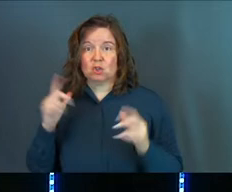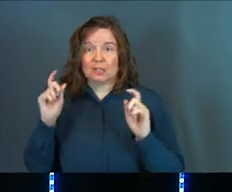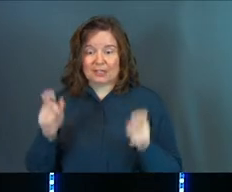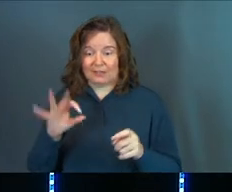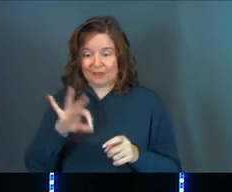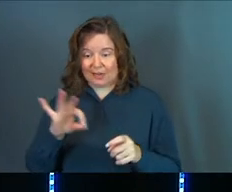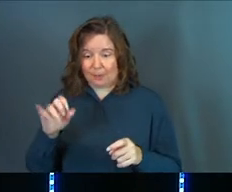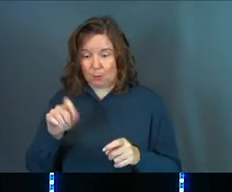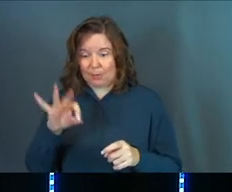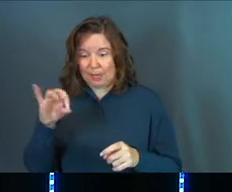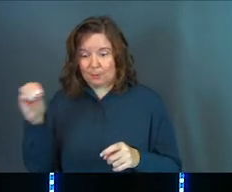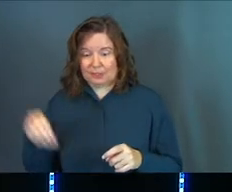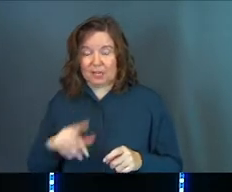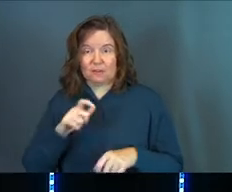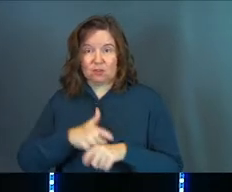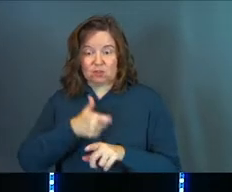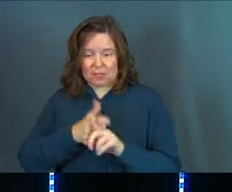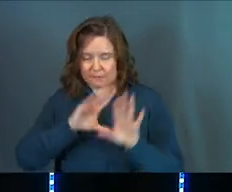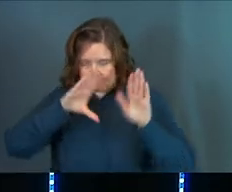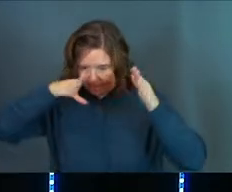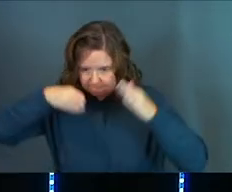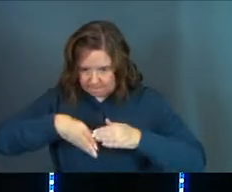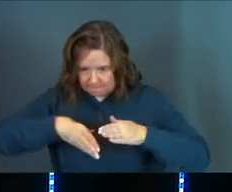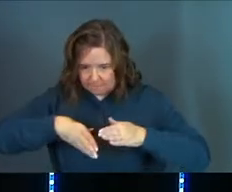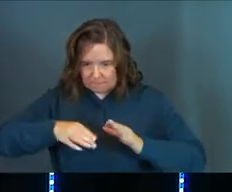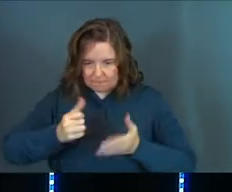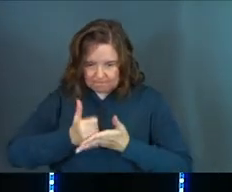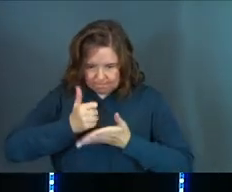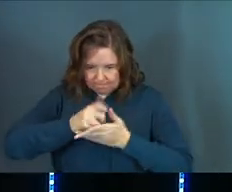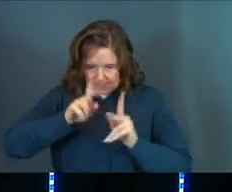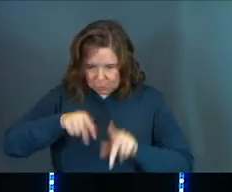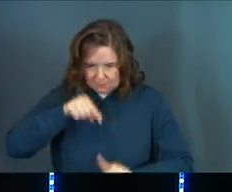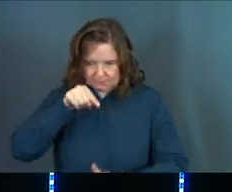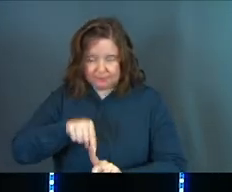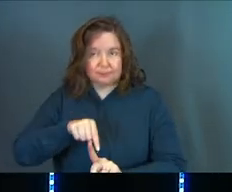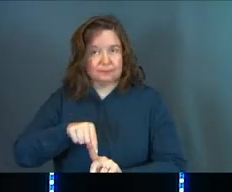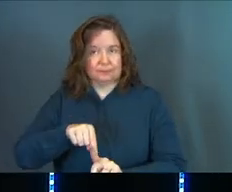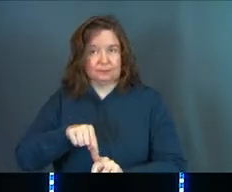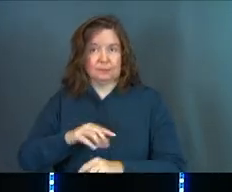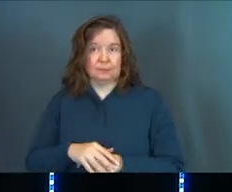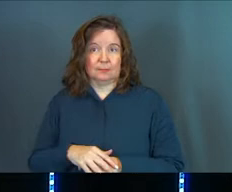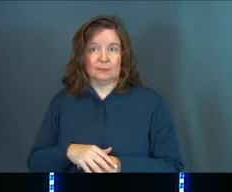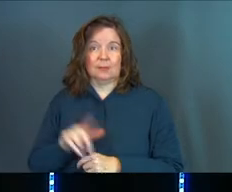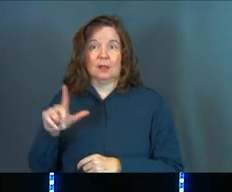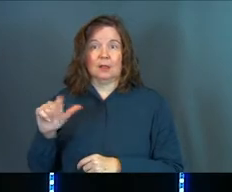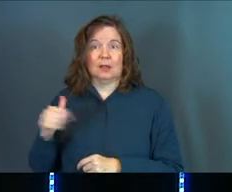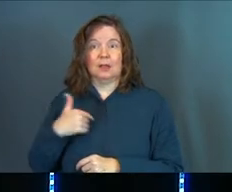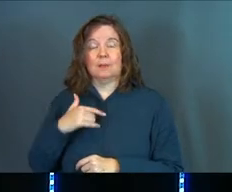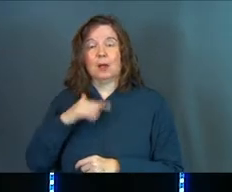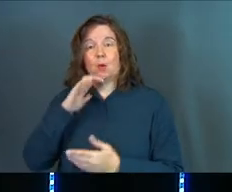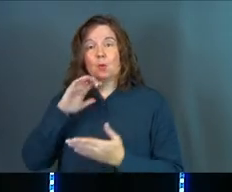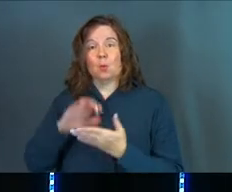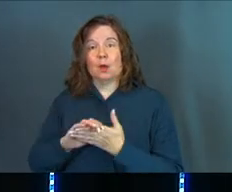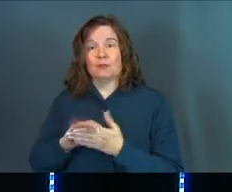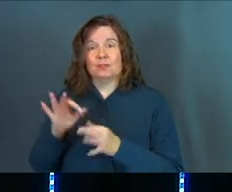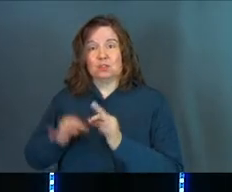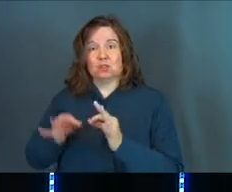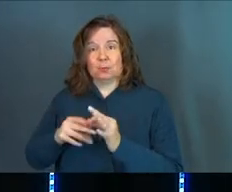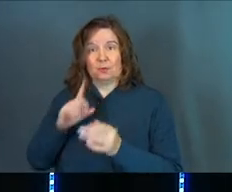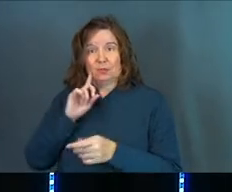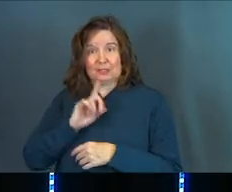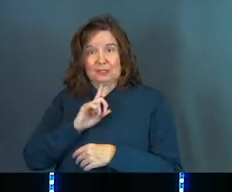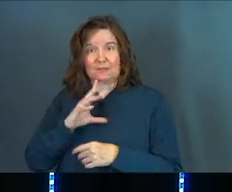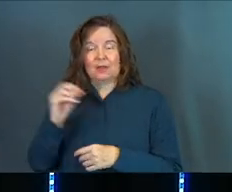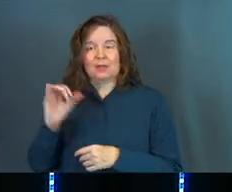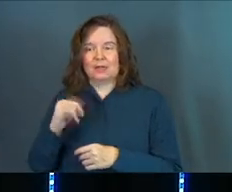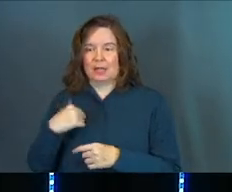giving 99.9% of yourself to this particular individual. You know, Linda, my wife, interprets for the